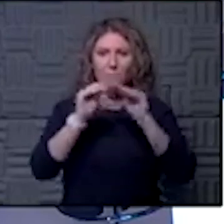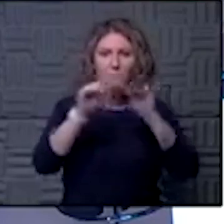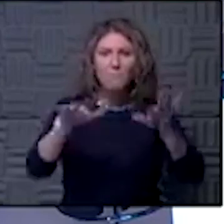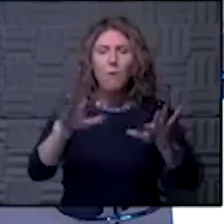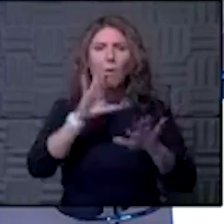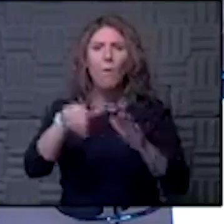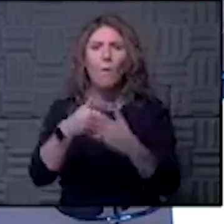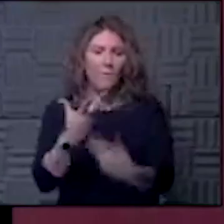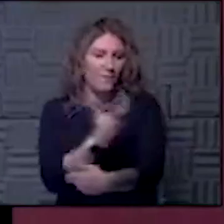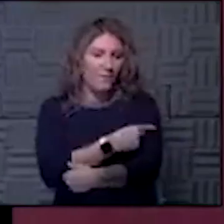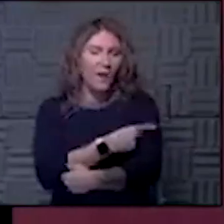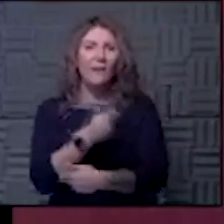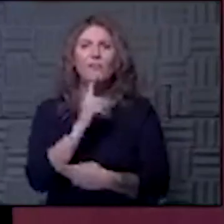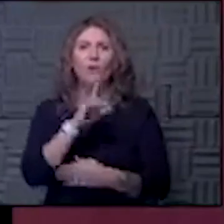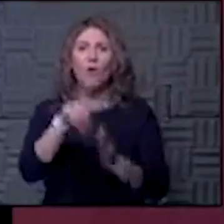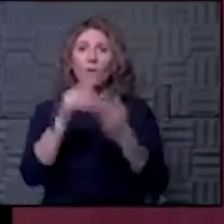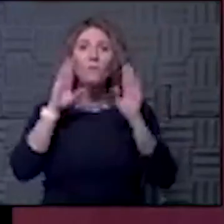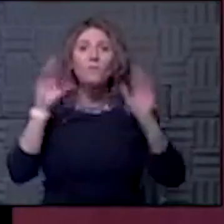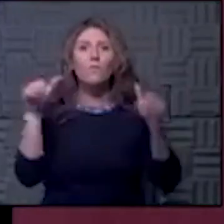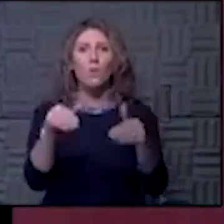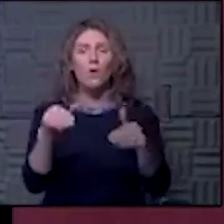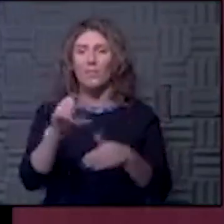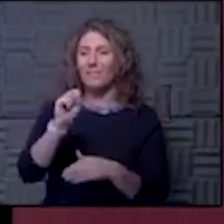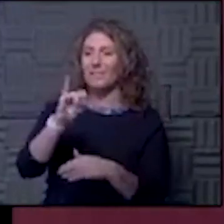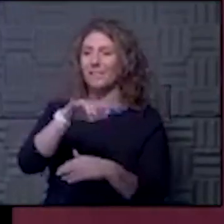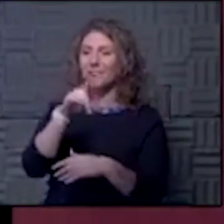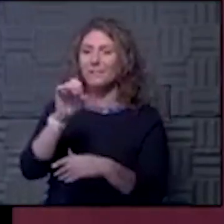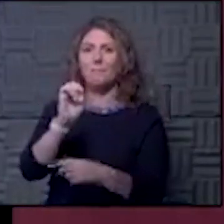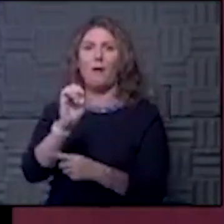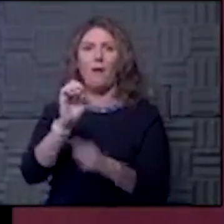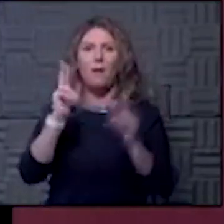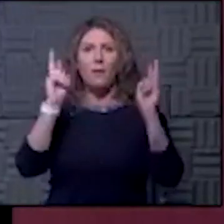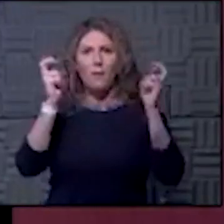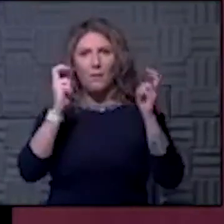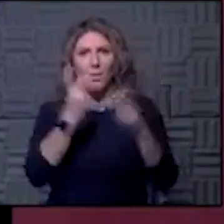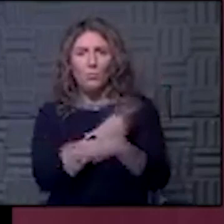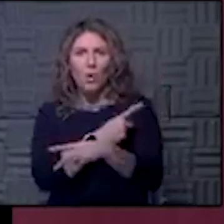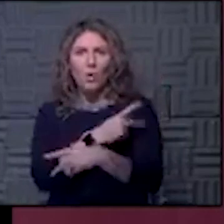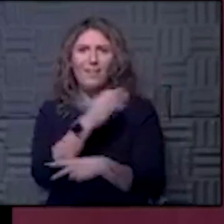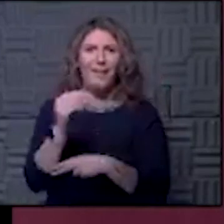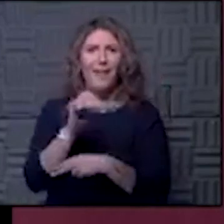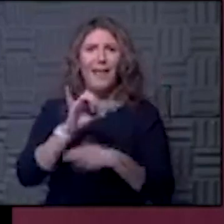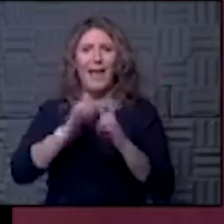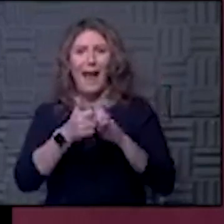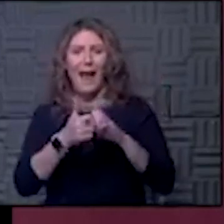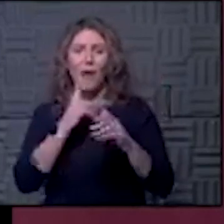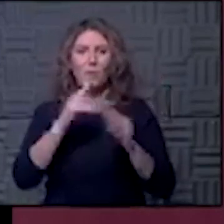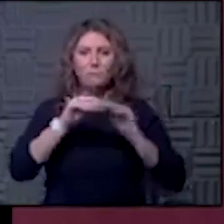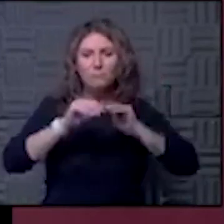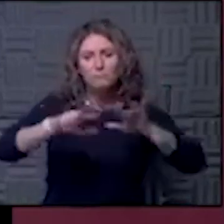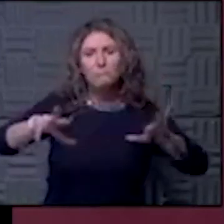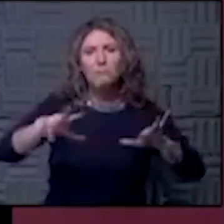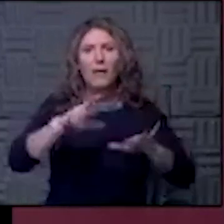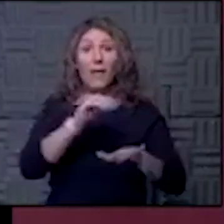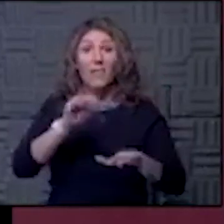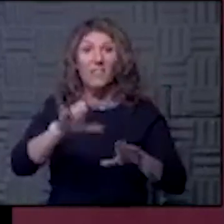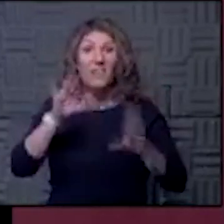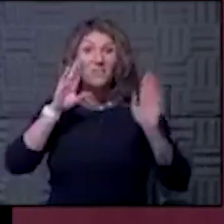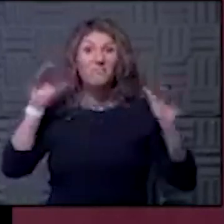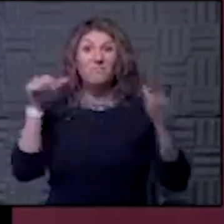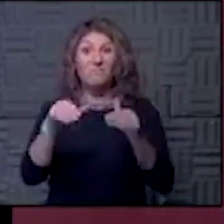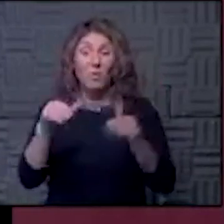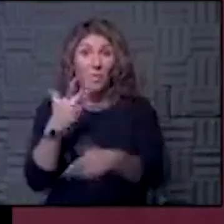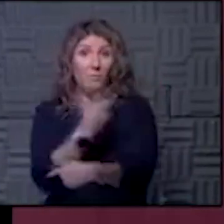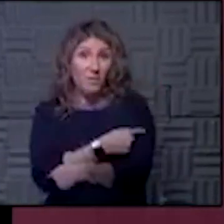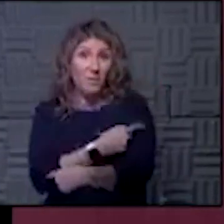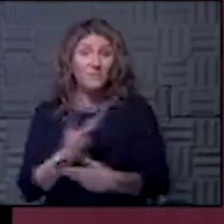spike protein. So as long as the spike protein is around, A, that's going to determine pathogenicity of the virus, and B, that is the target of the